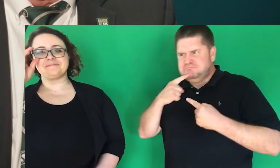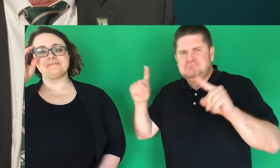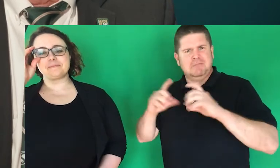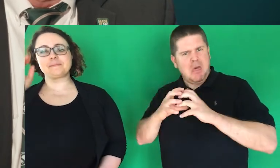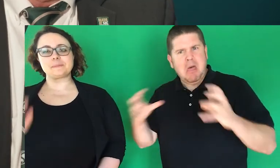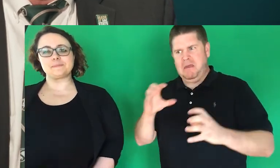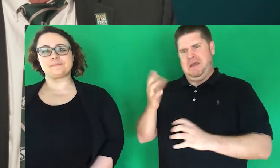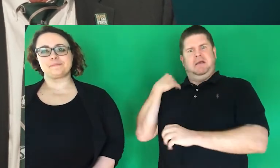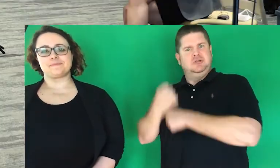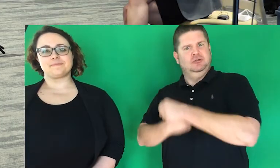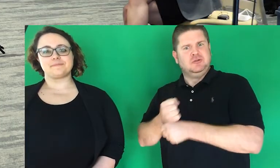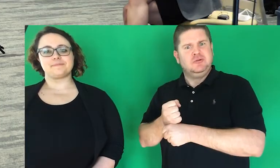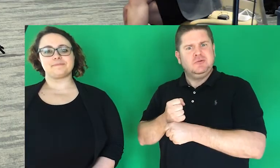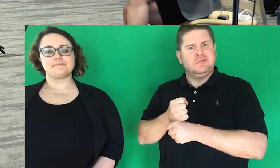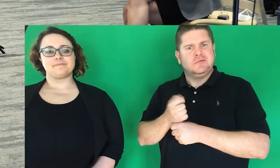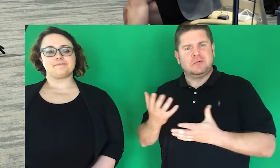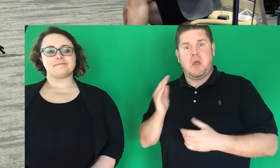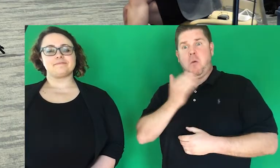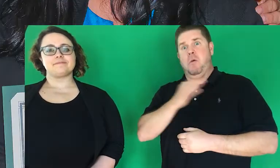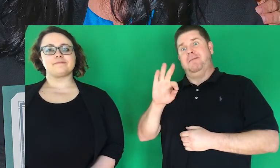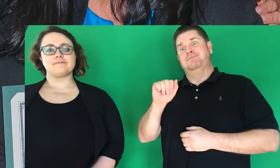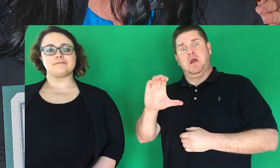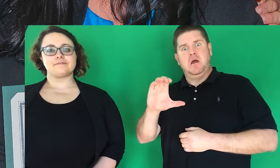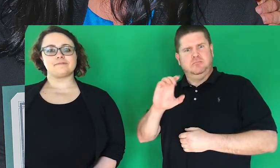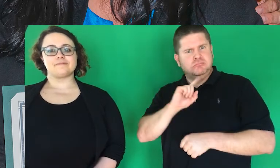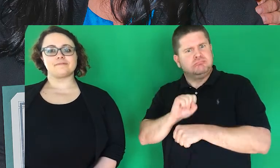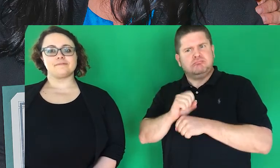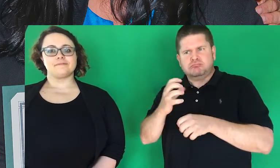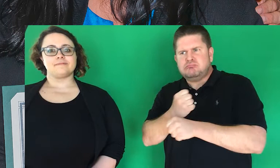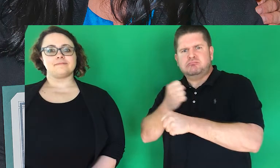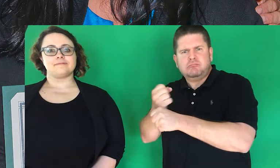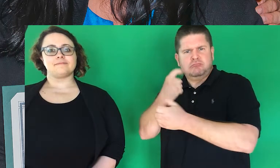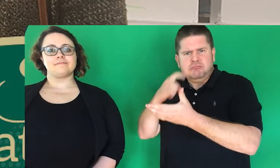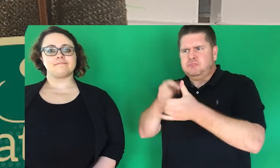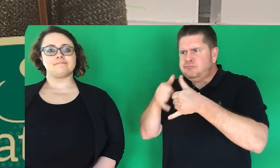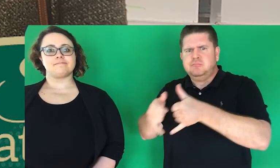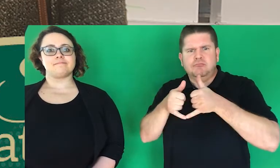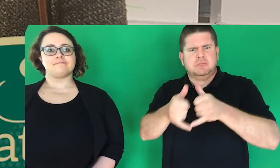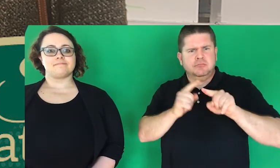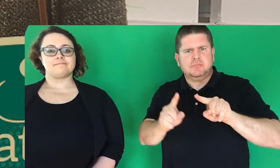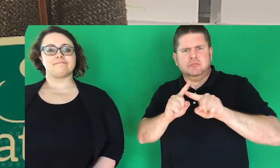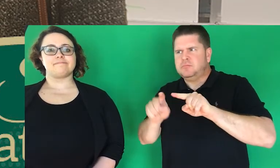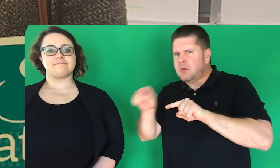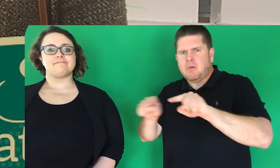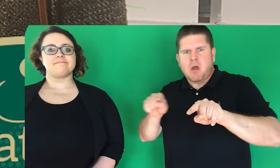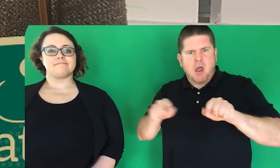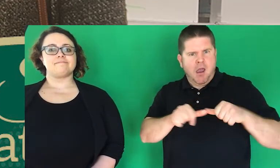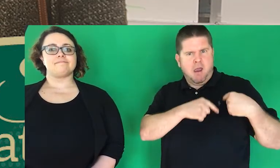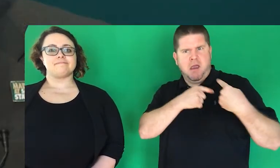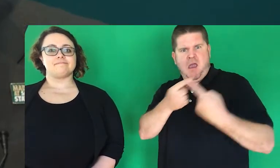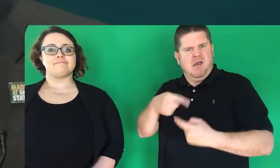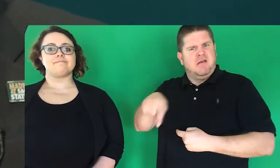this last year. Our faculty are winning more and more awards all of the time.